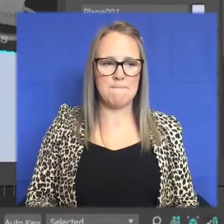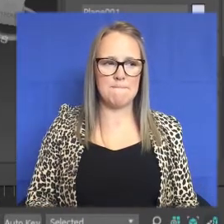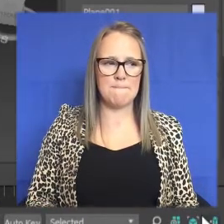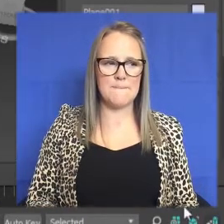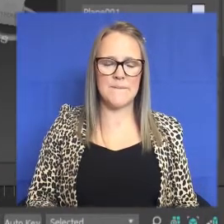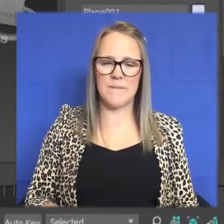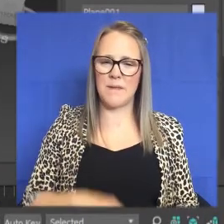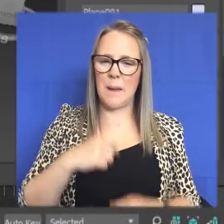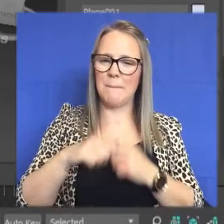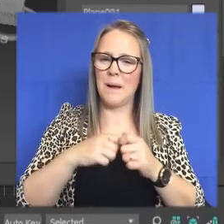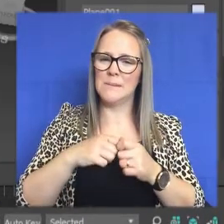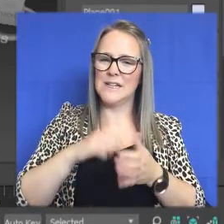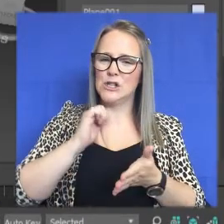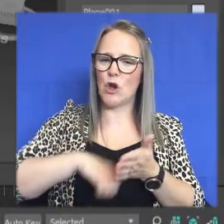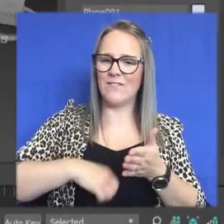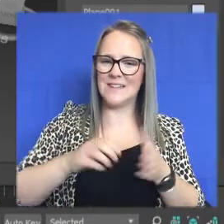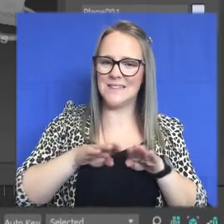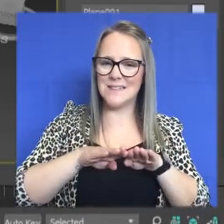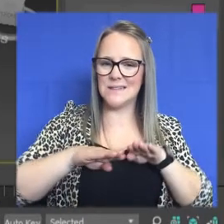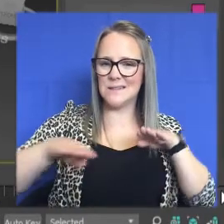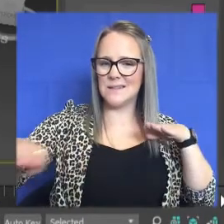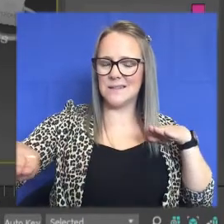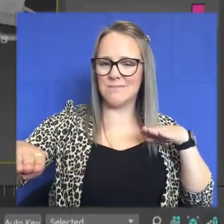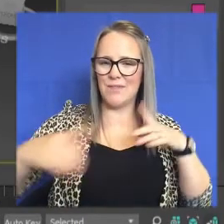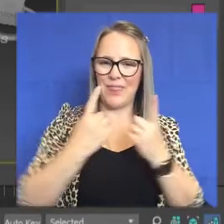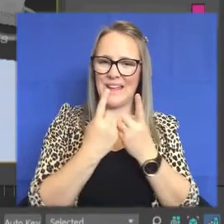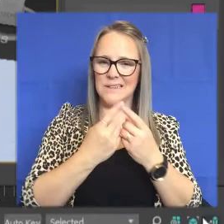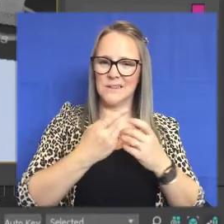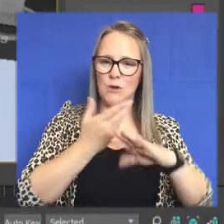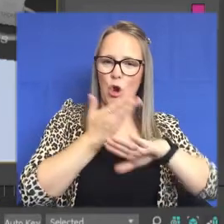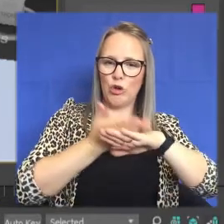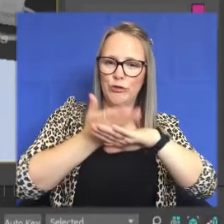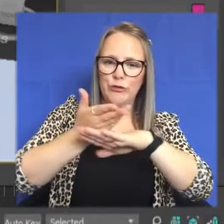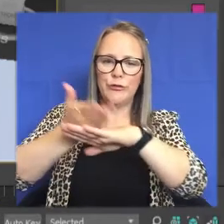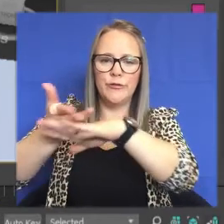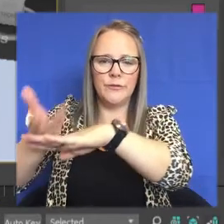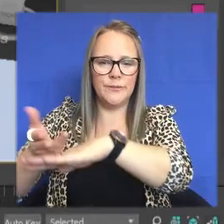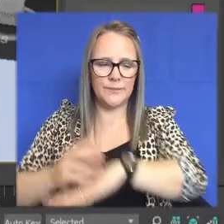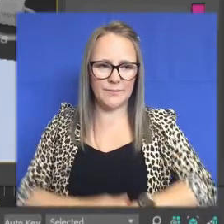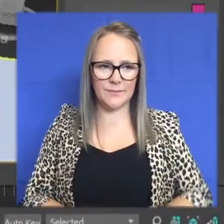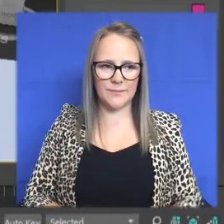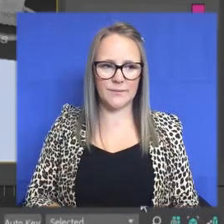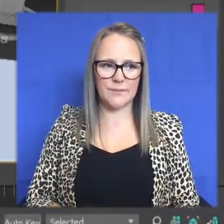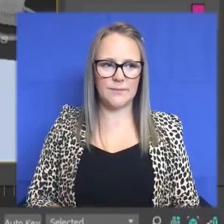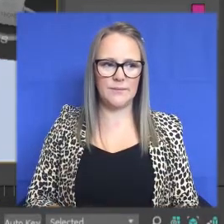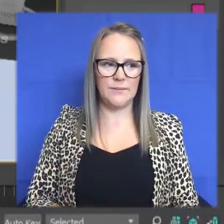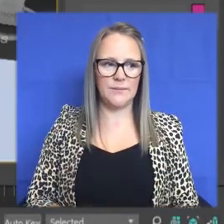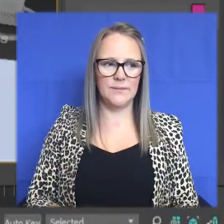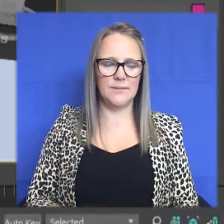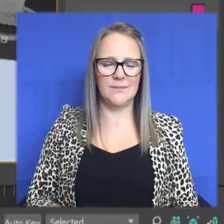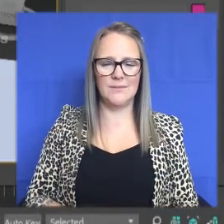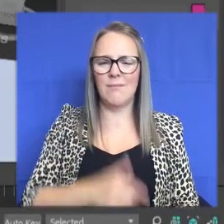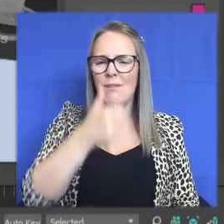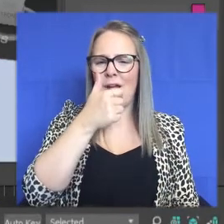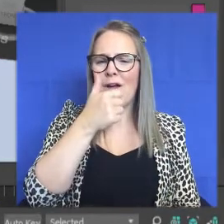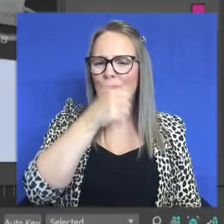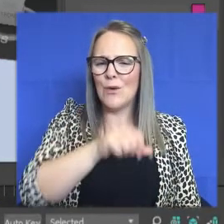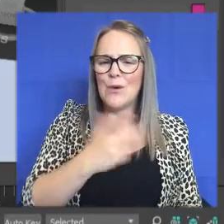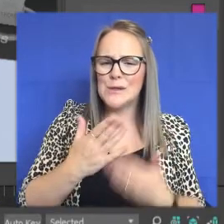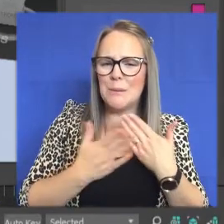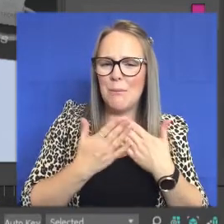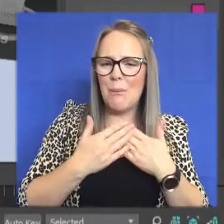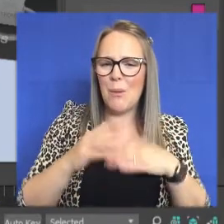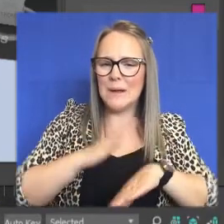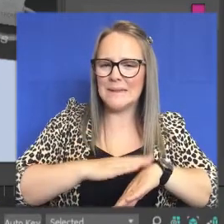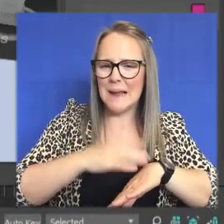to create a surface for your scene to rest upon. And of course, if you have more time, you